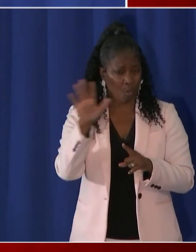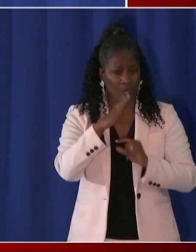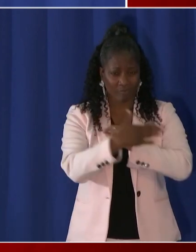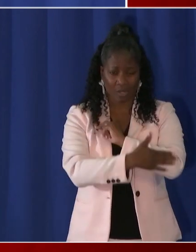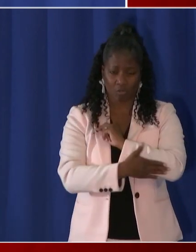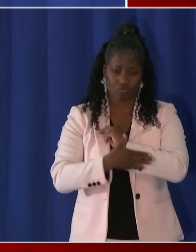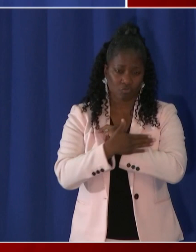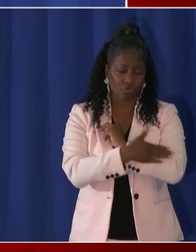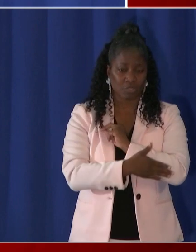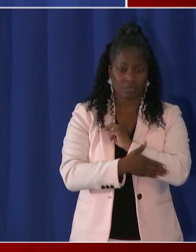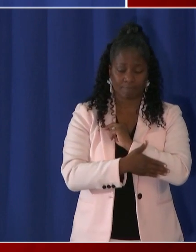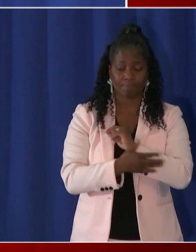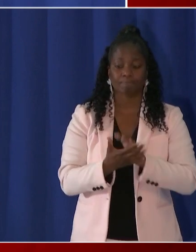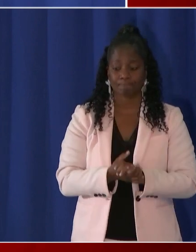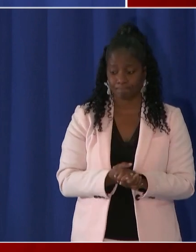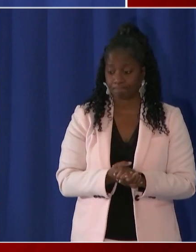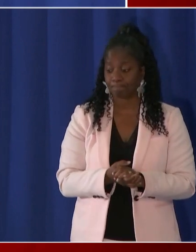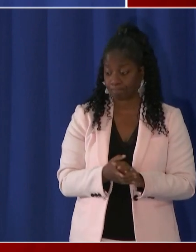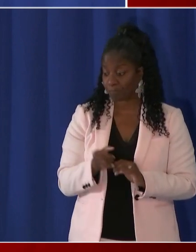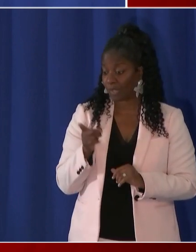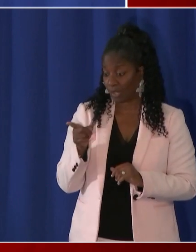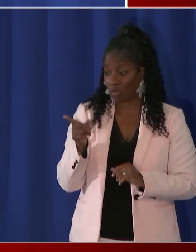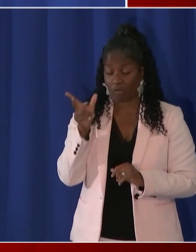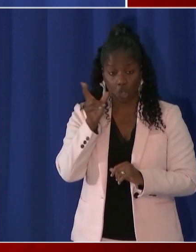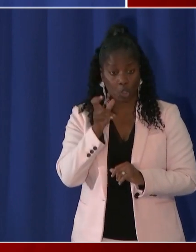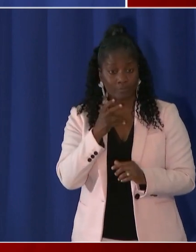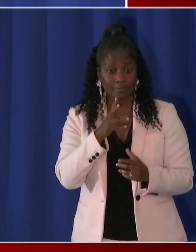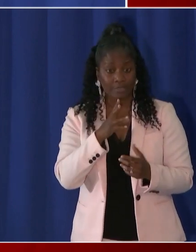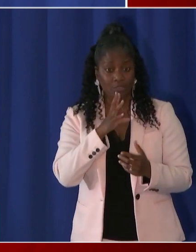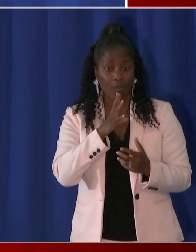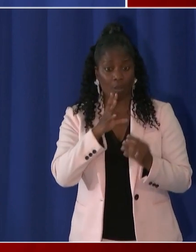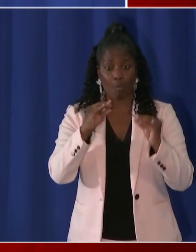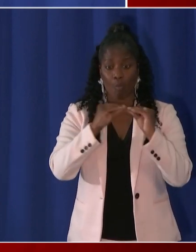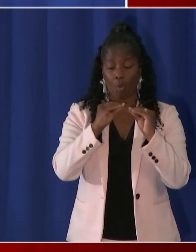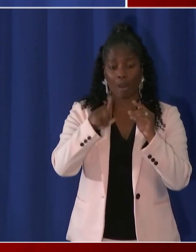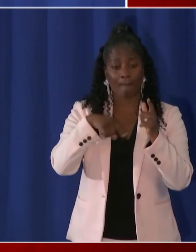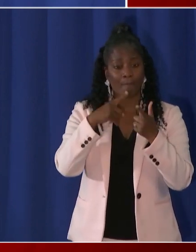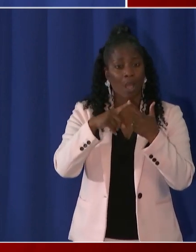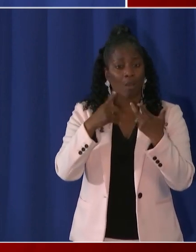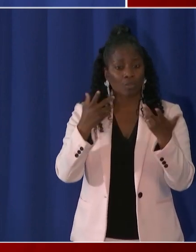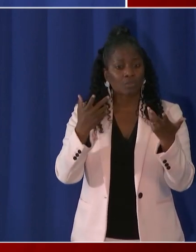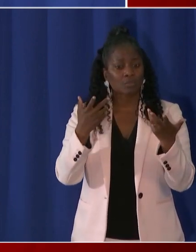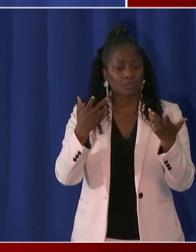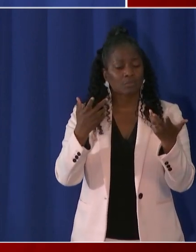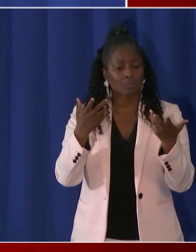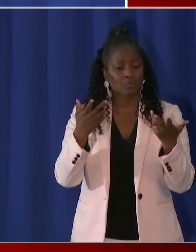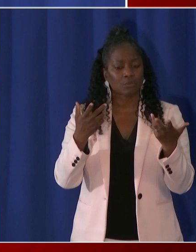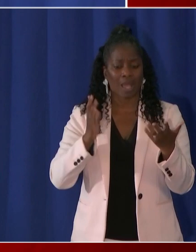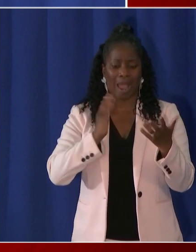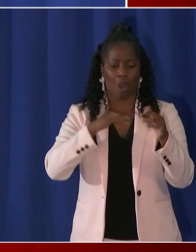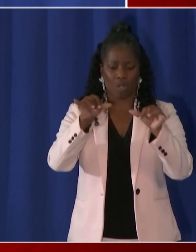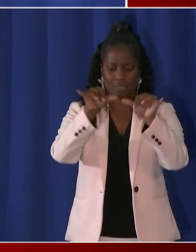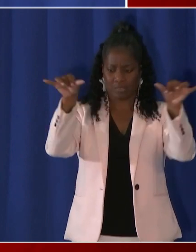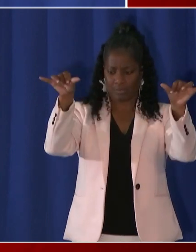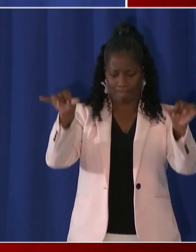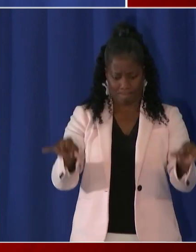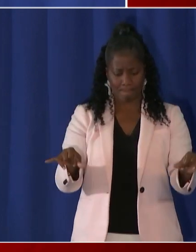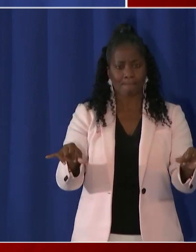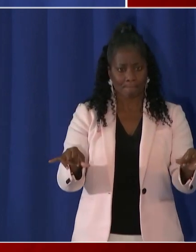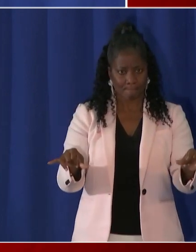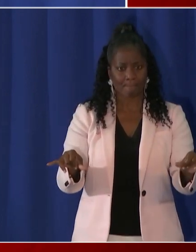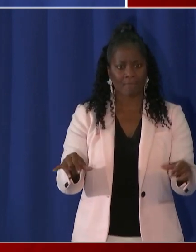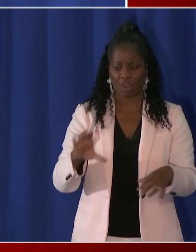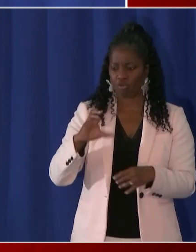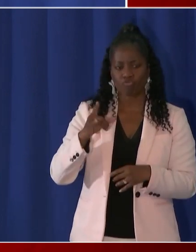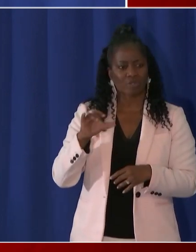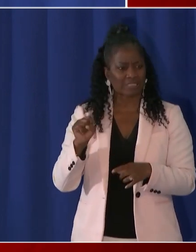the country. You've heard me talk a lot about how our ecosystem that Chris